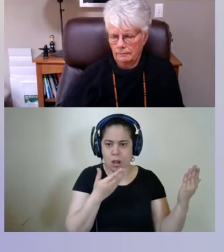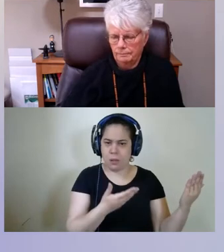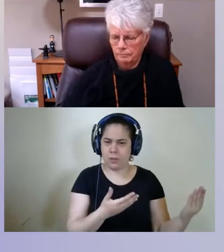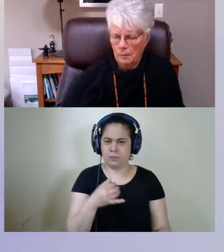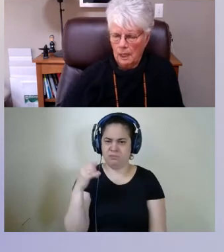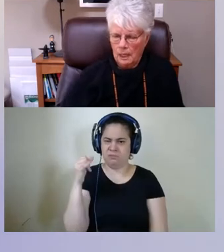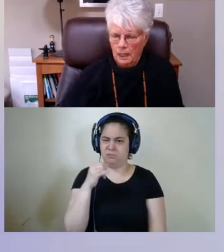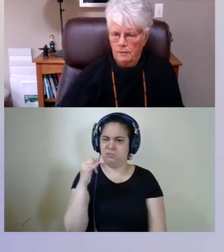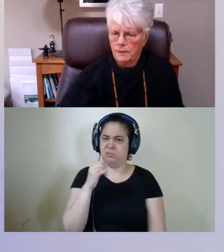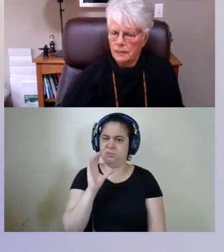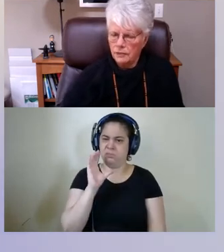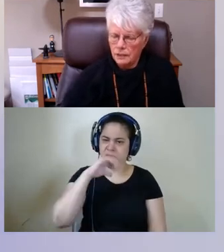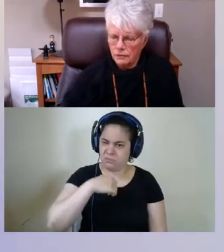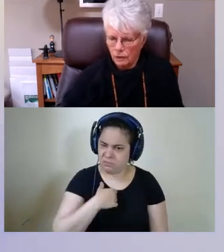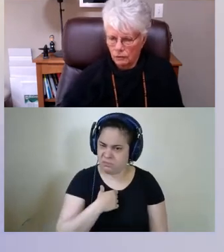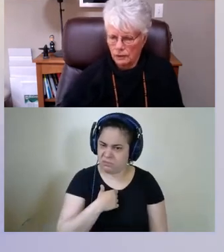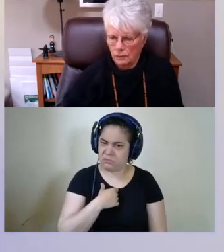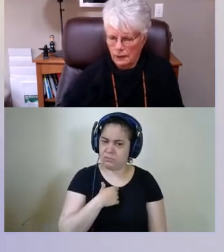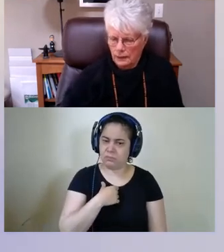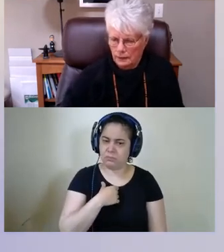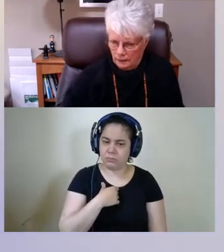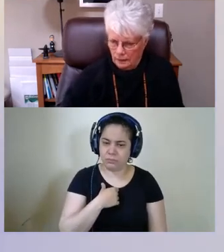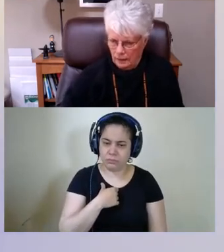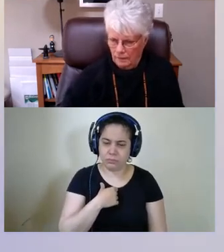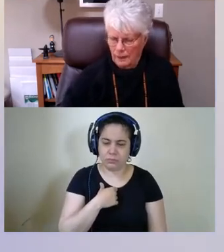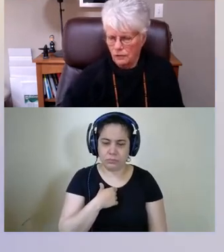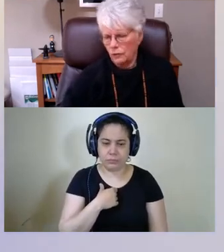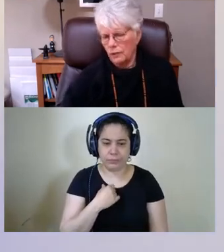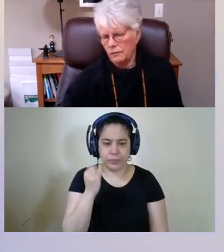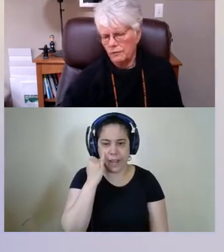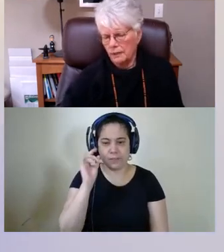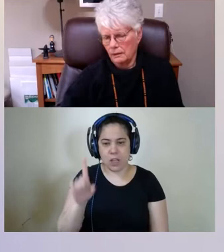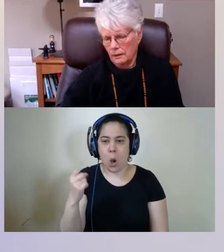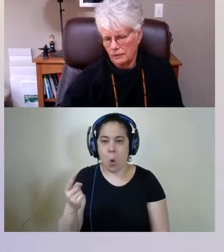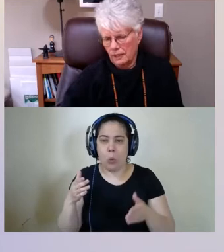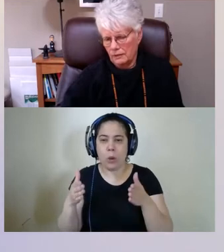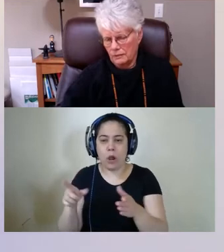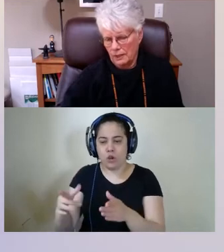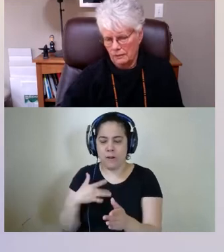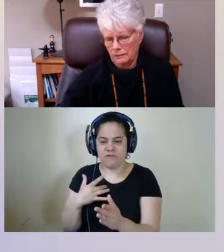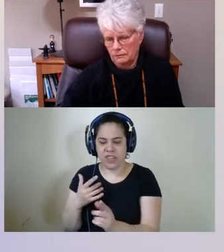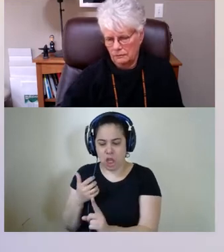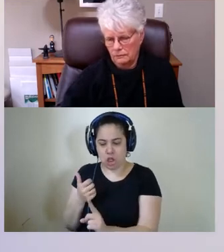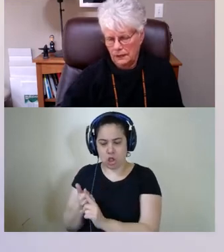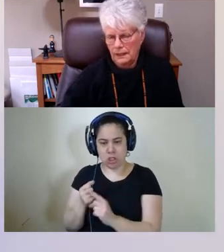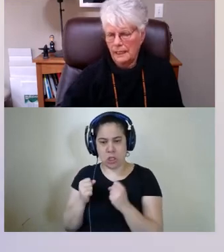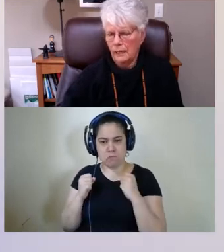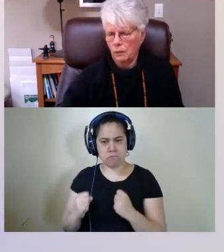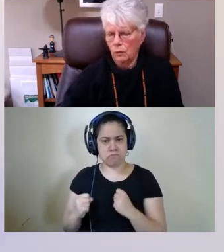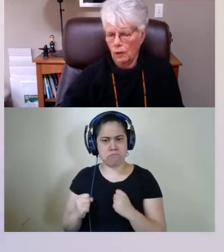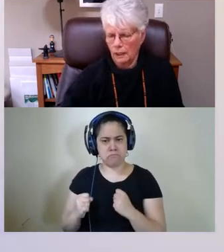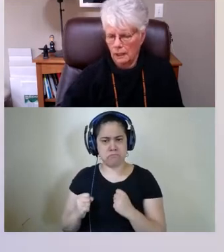online. If this is the only way that you could feel a sense of self, that